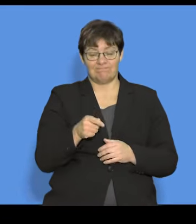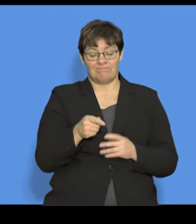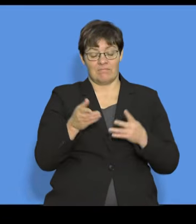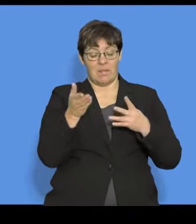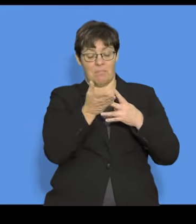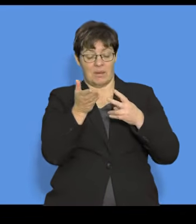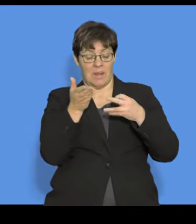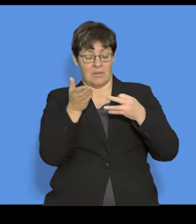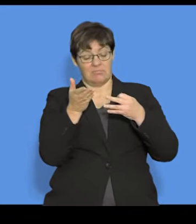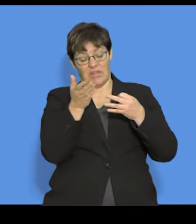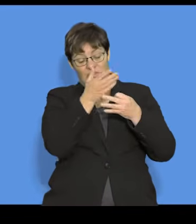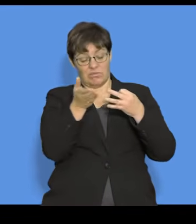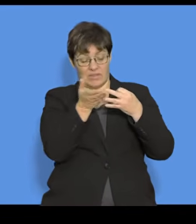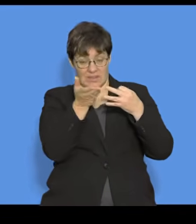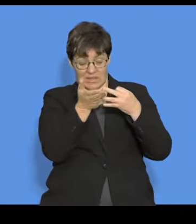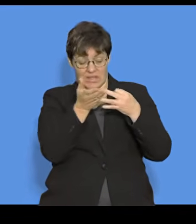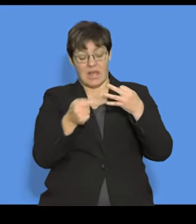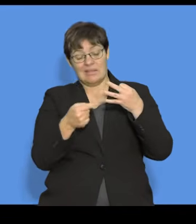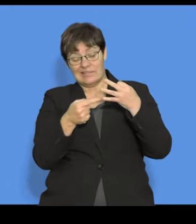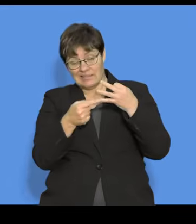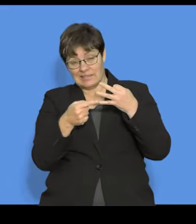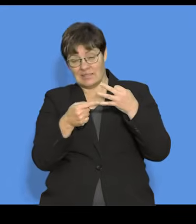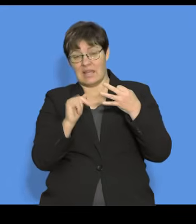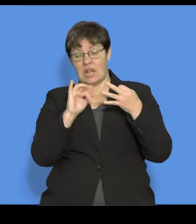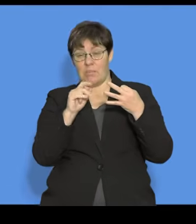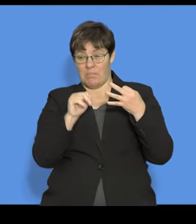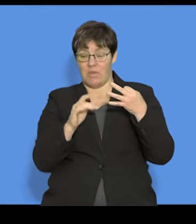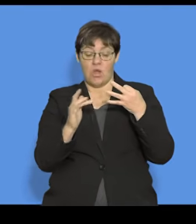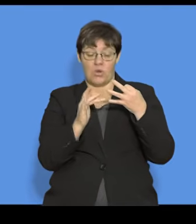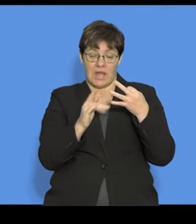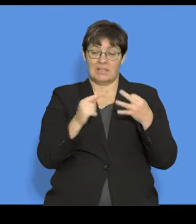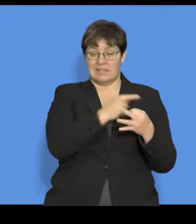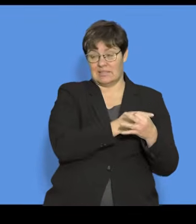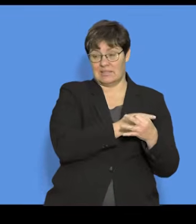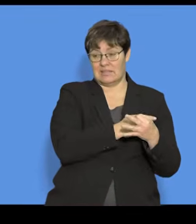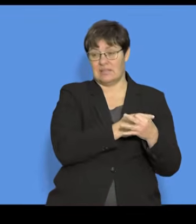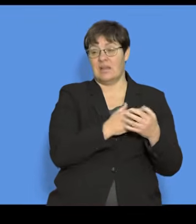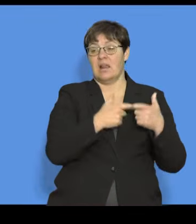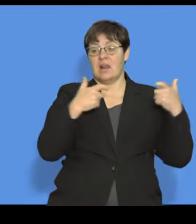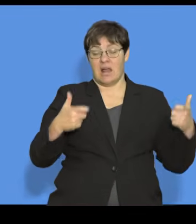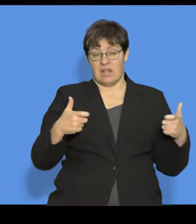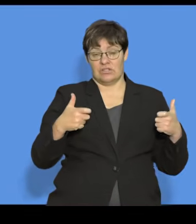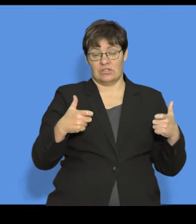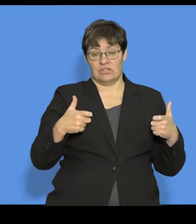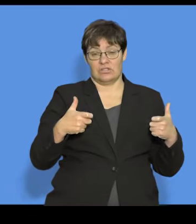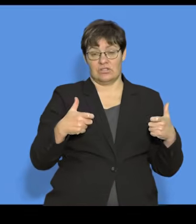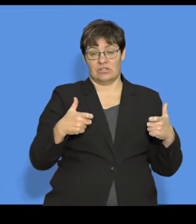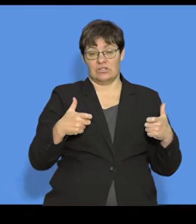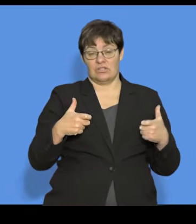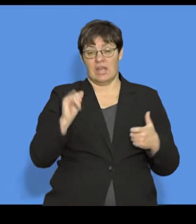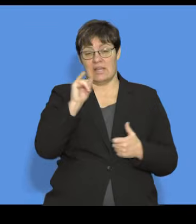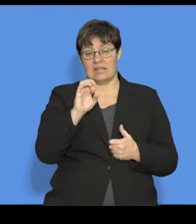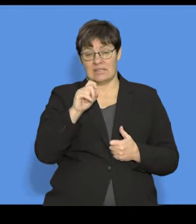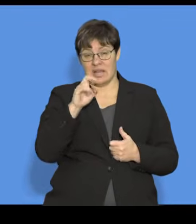The jejunum is the middle portion which we discussed, and the ileum is the part that connects to the large